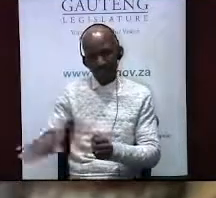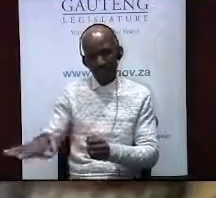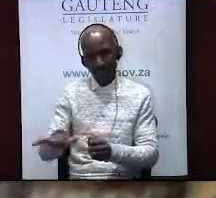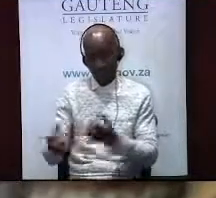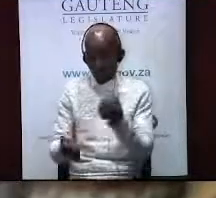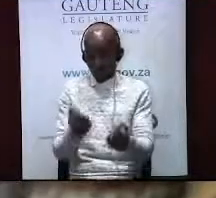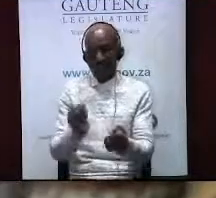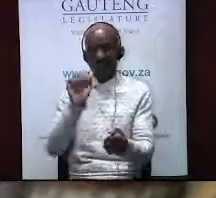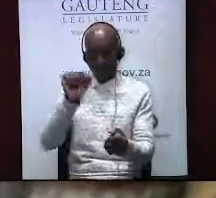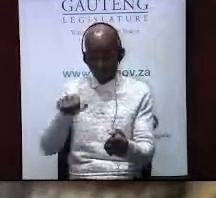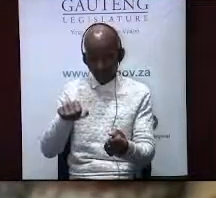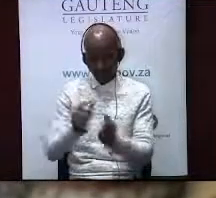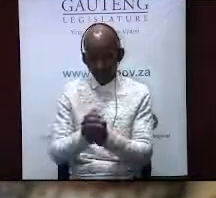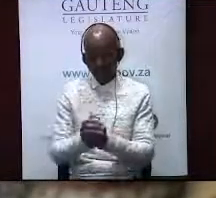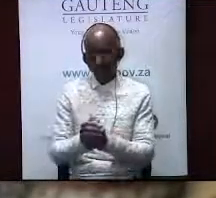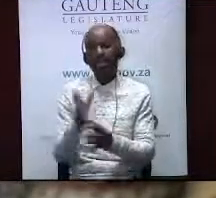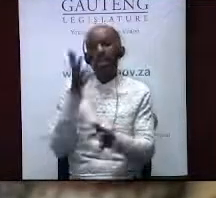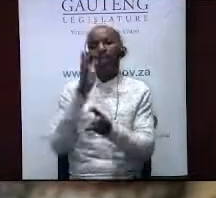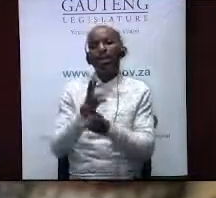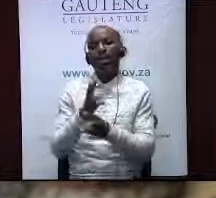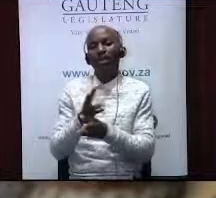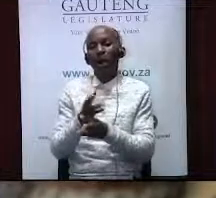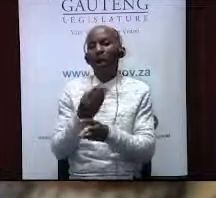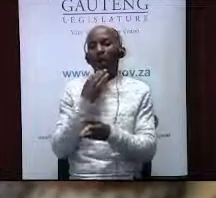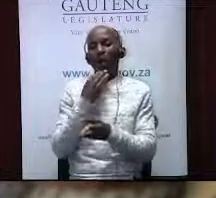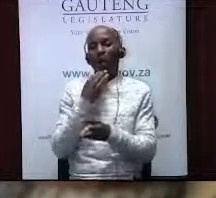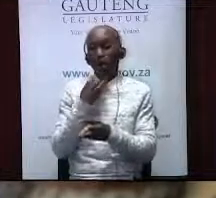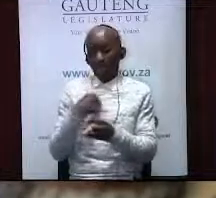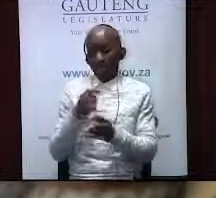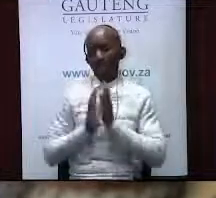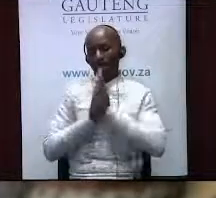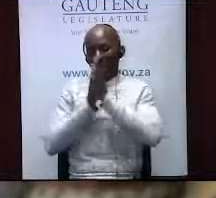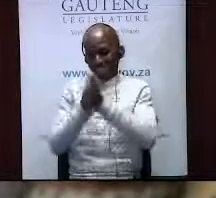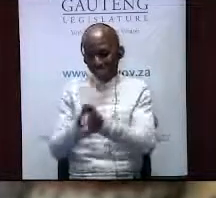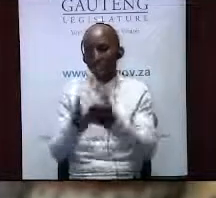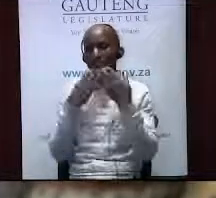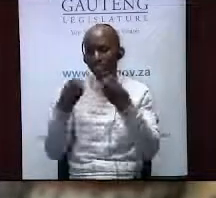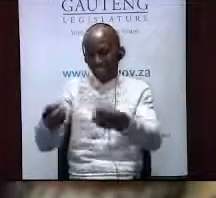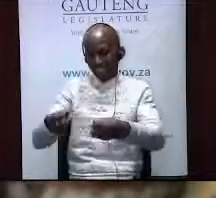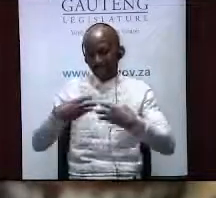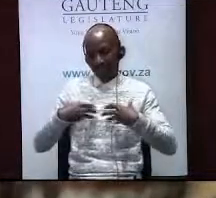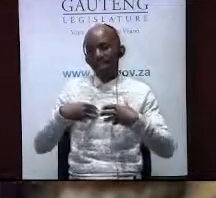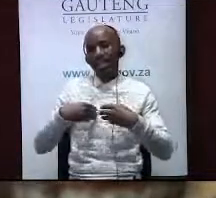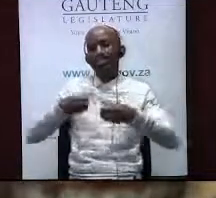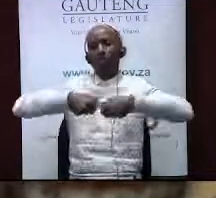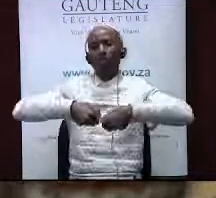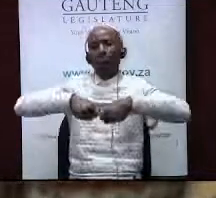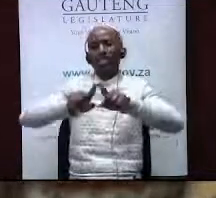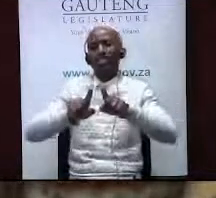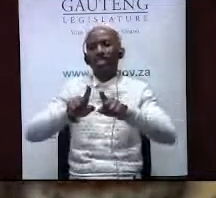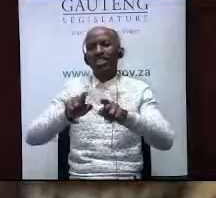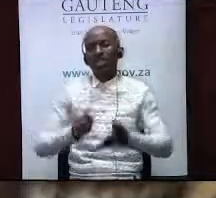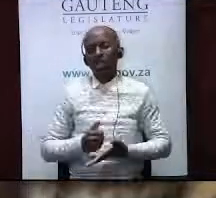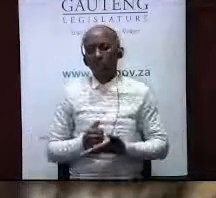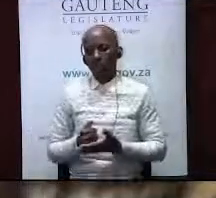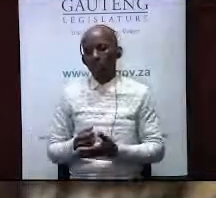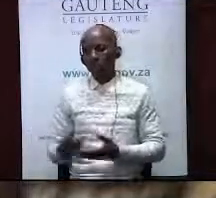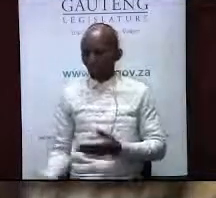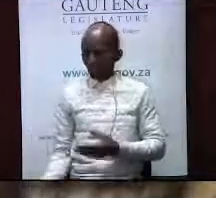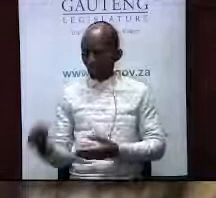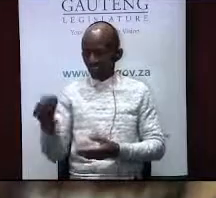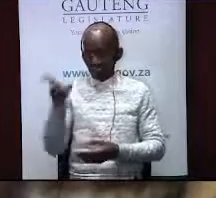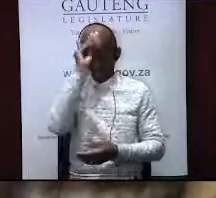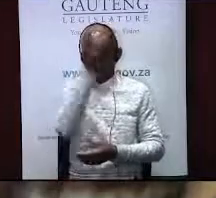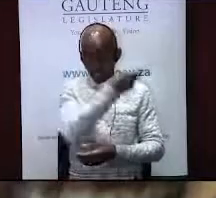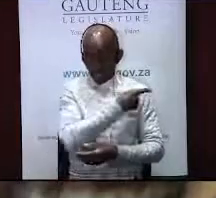ko court ke motho wa mme o nne ke mo kopa gore mphe the opportunity to raise my daughter. She told me